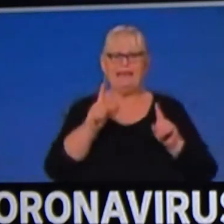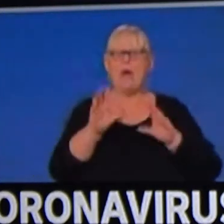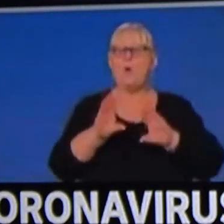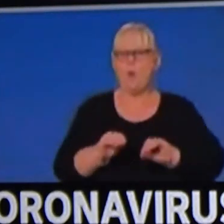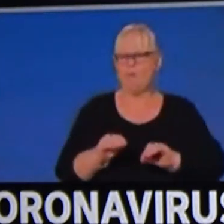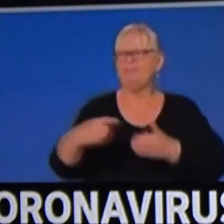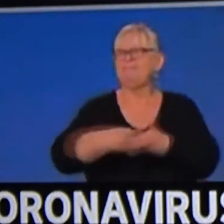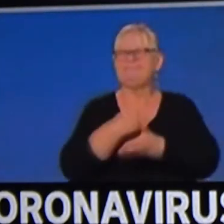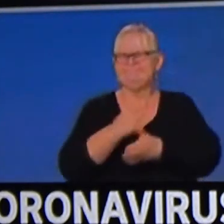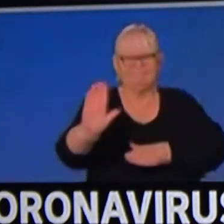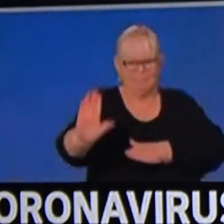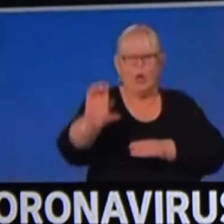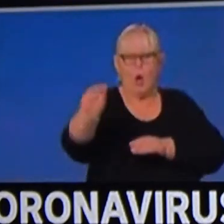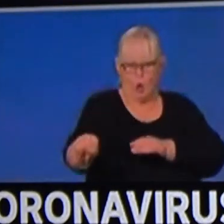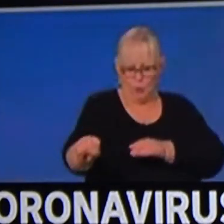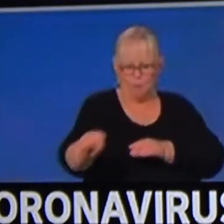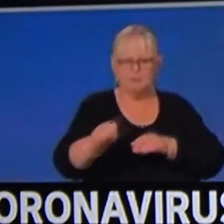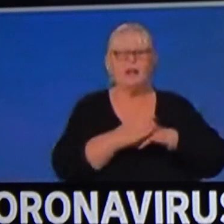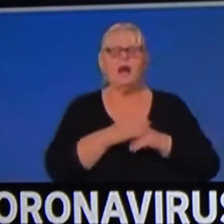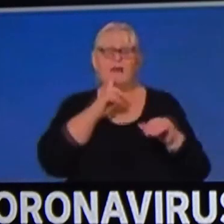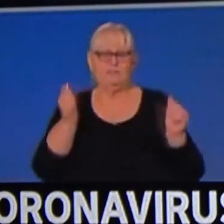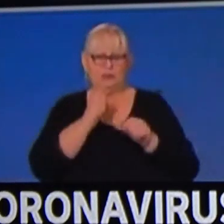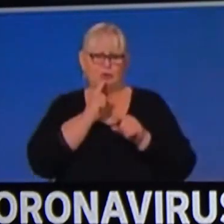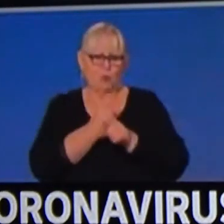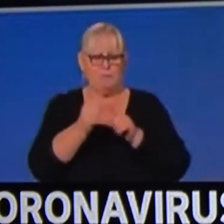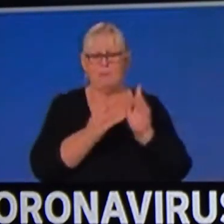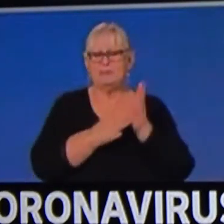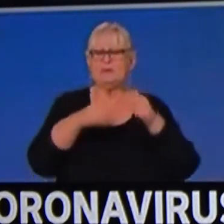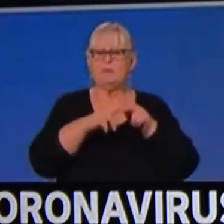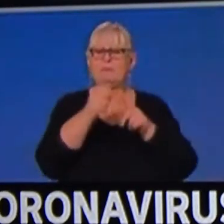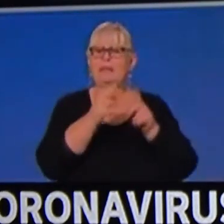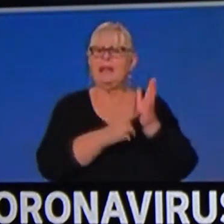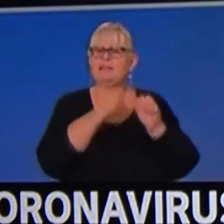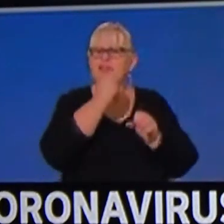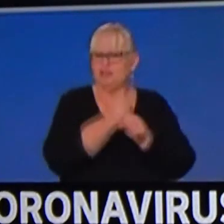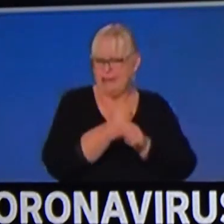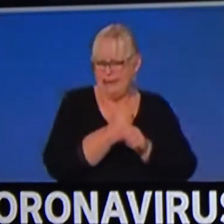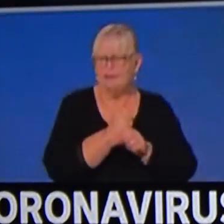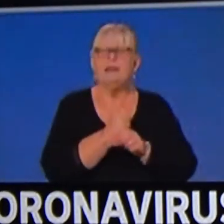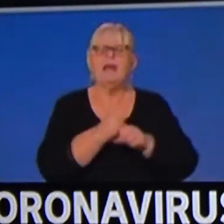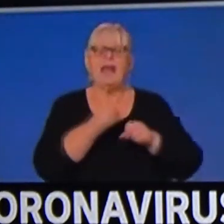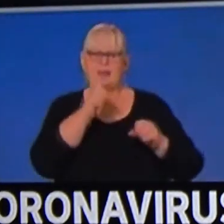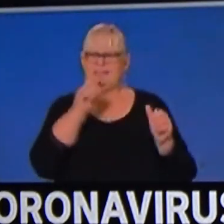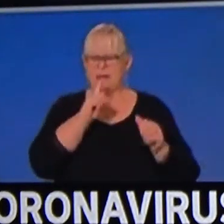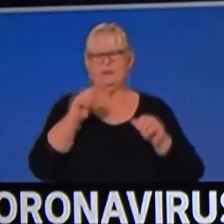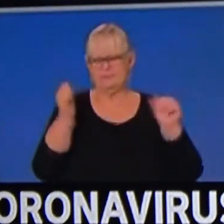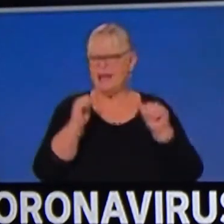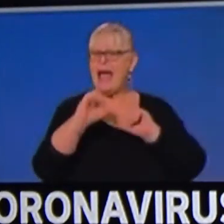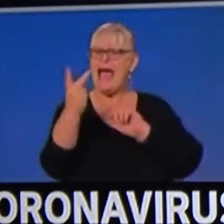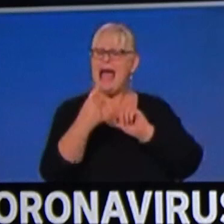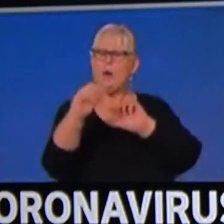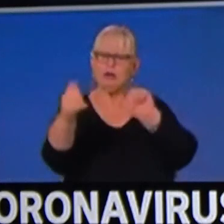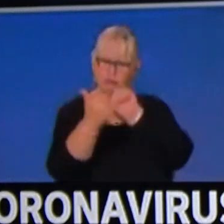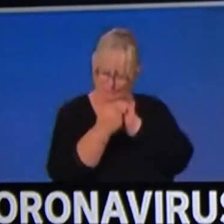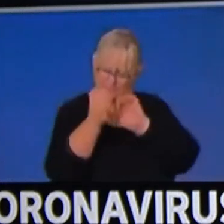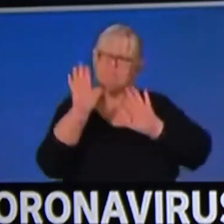grants. But I spoke to Prime Minister Murphy just before this press conference and let him know we would be certainly honouring that agreement last night. We have one